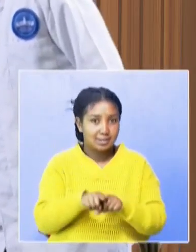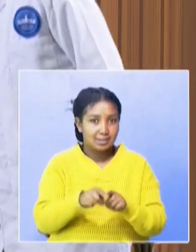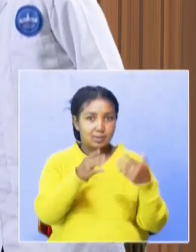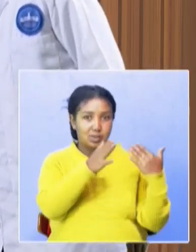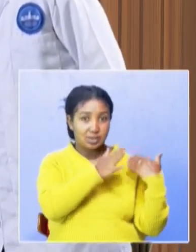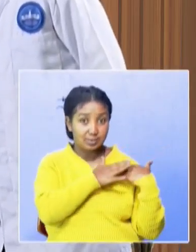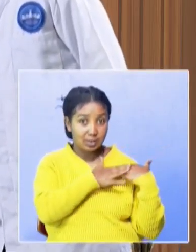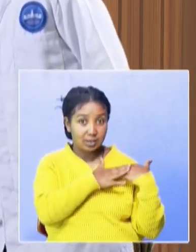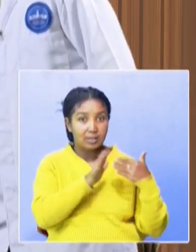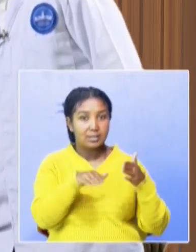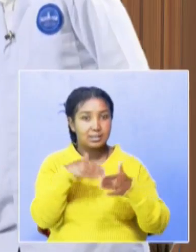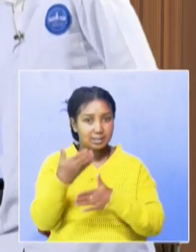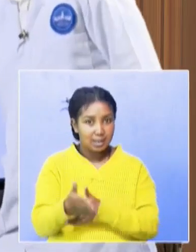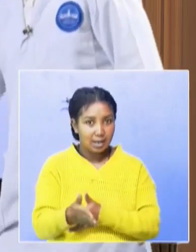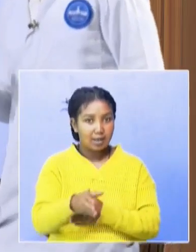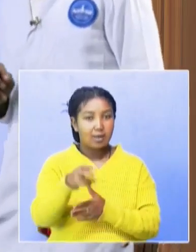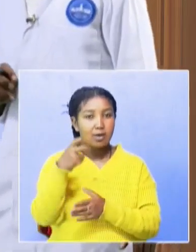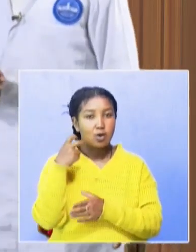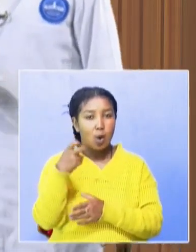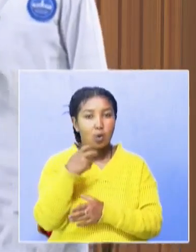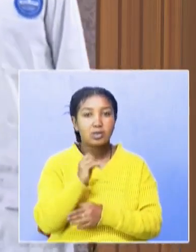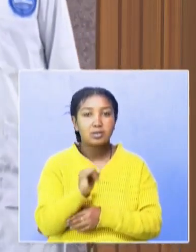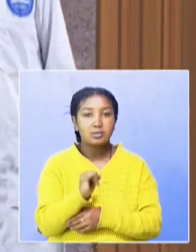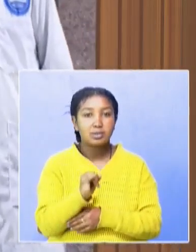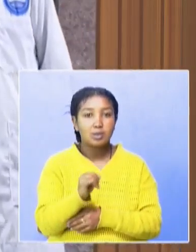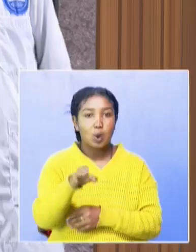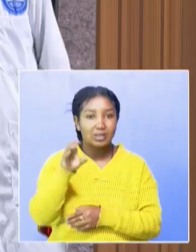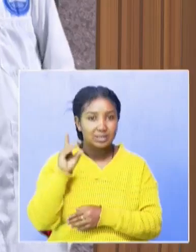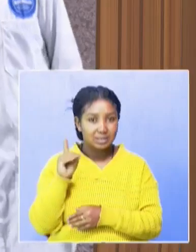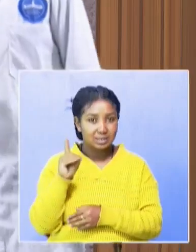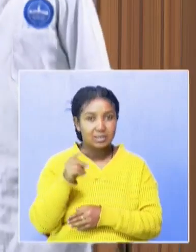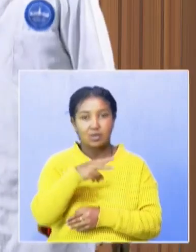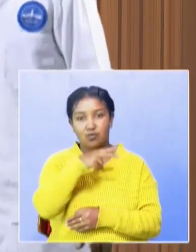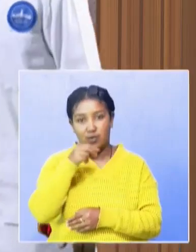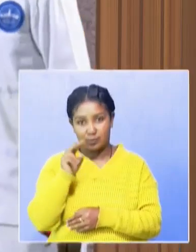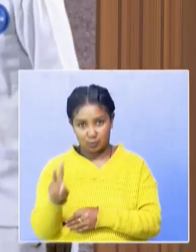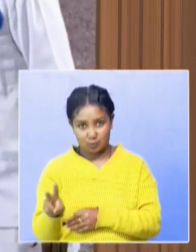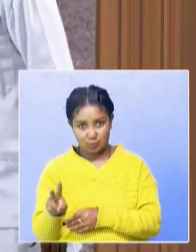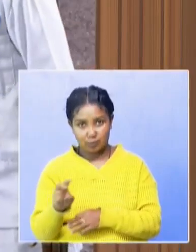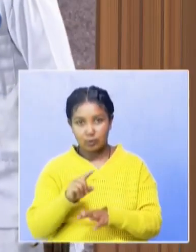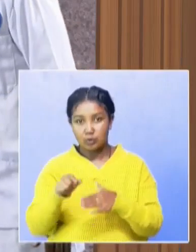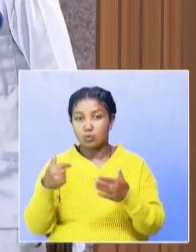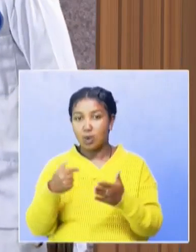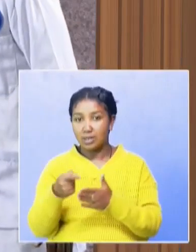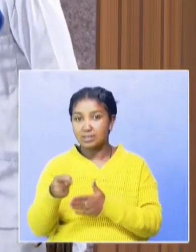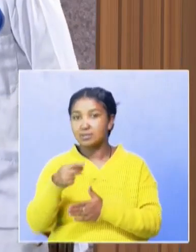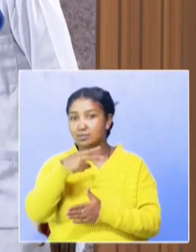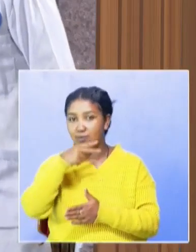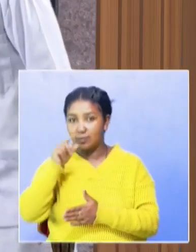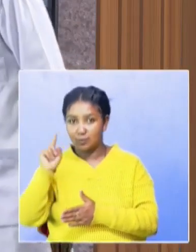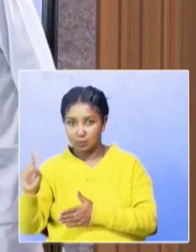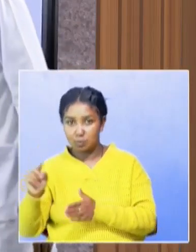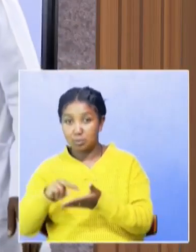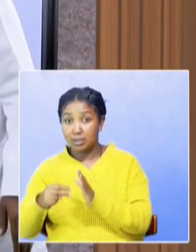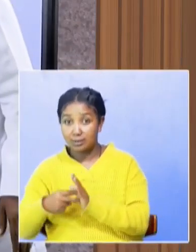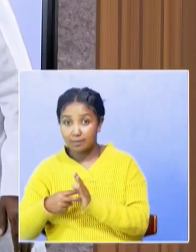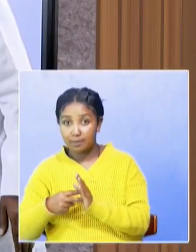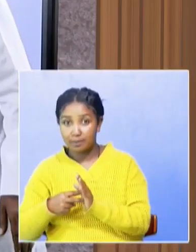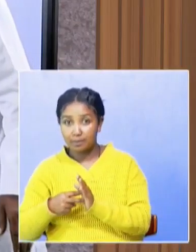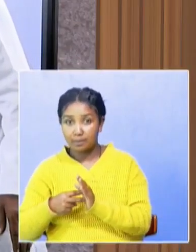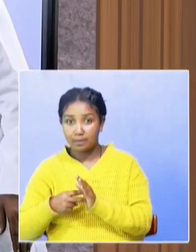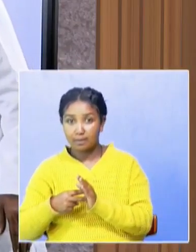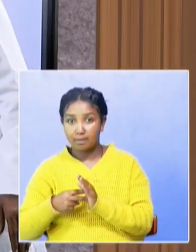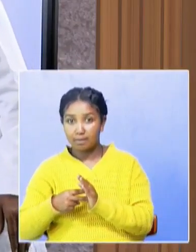subject, then knocked is the verb 2. So this one is verb 2. This means